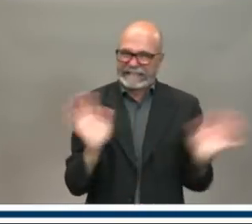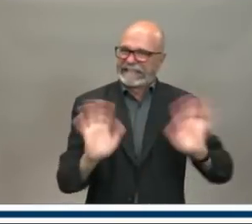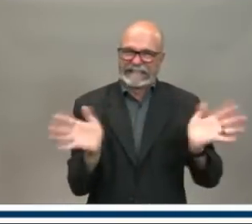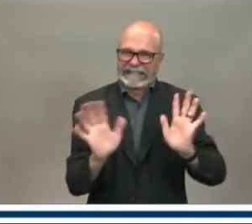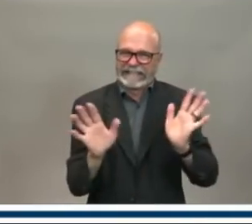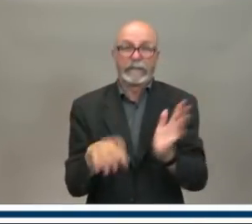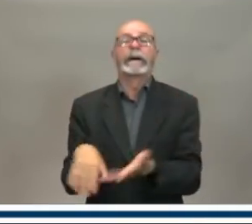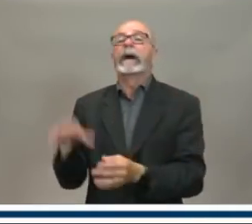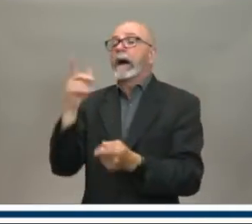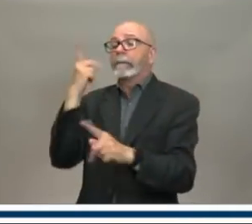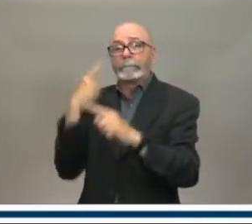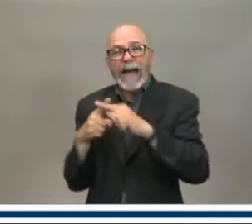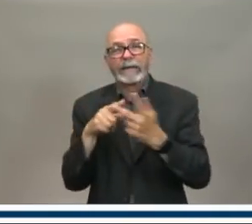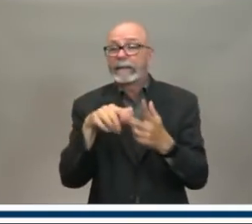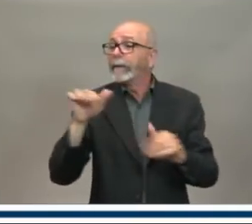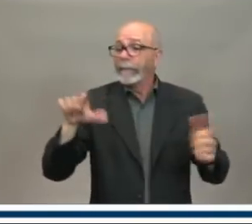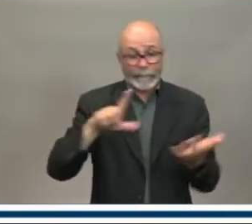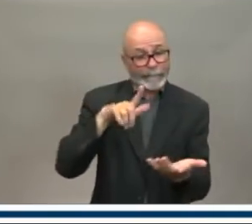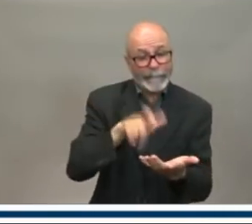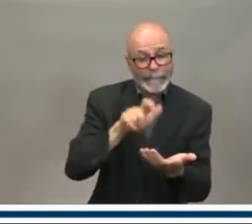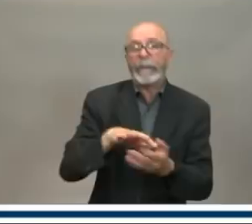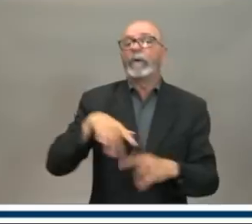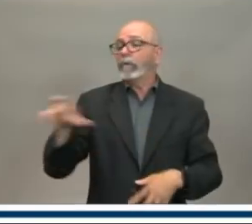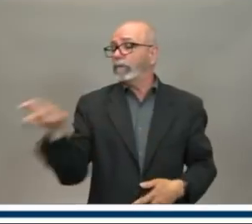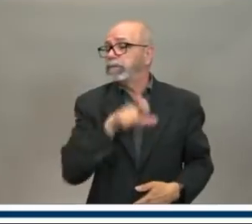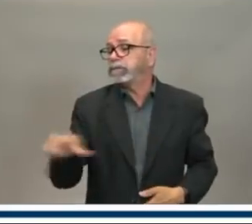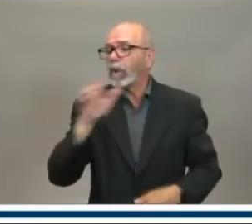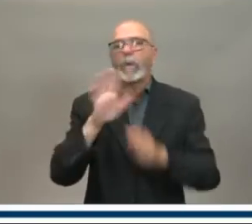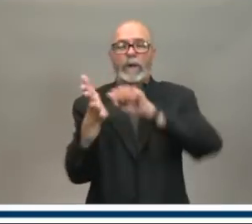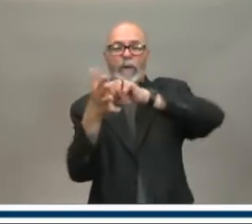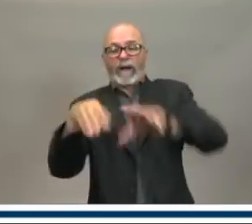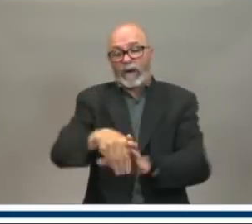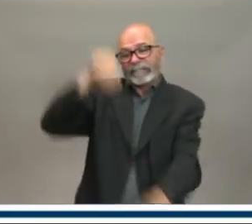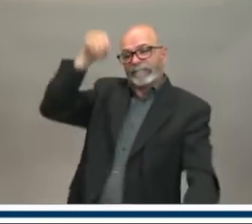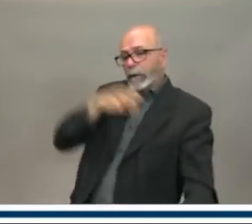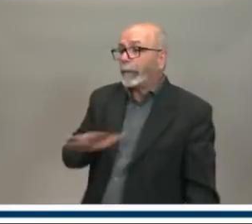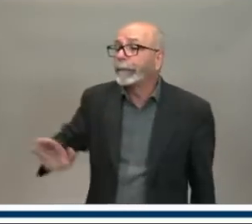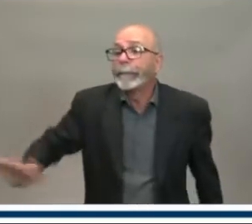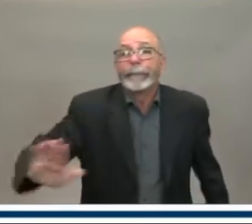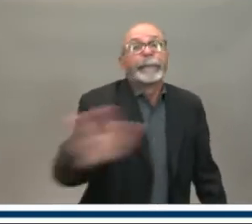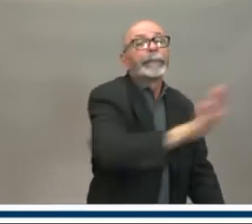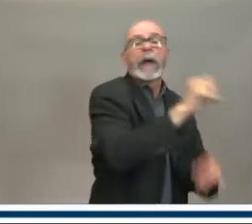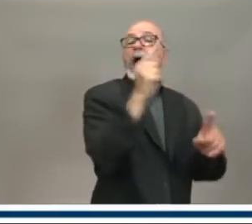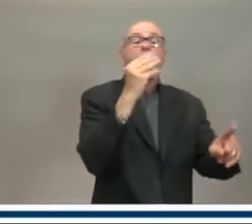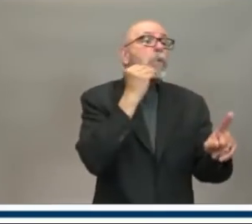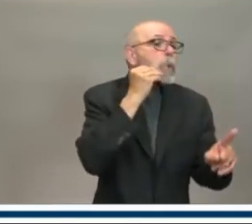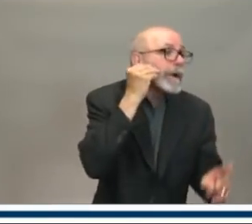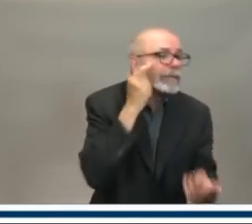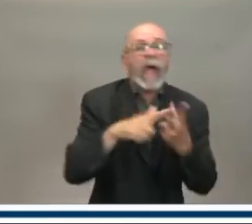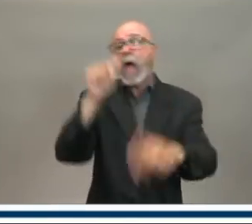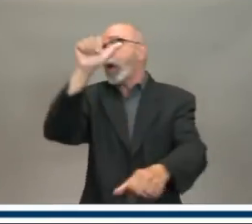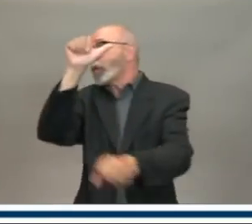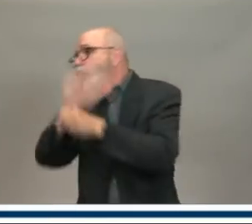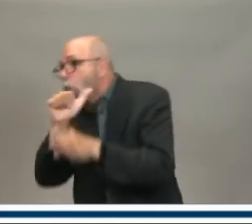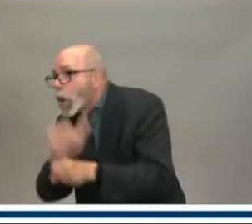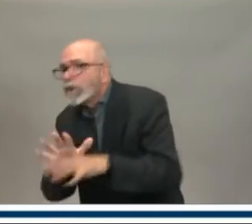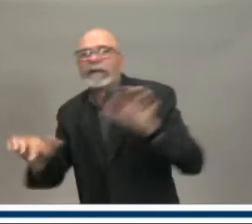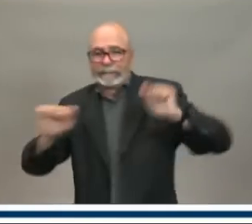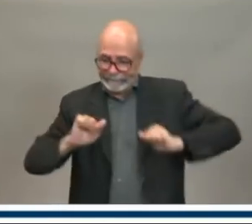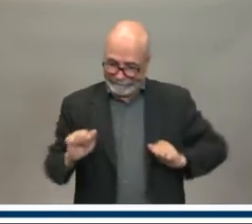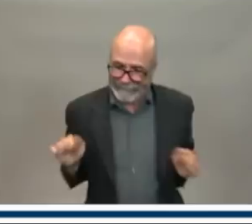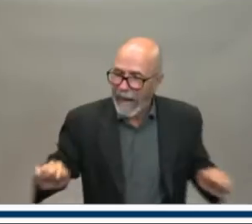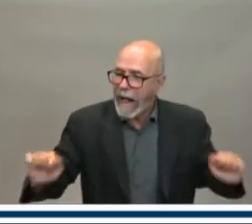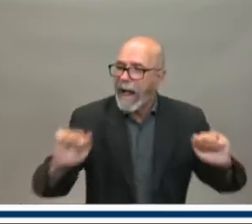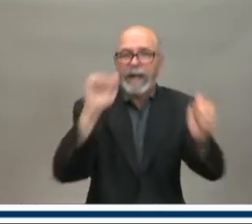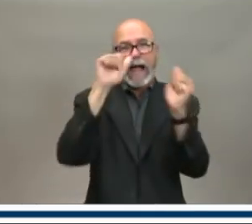whether it's in public spaces, workplaces, or at our home. Places where hands frequently go need good frequent cleaning